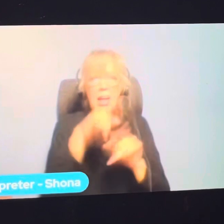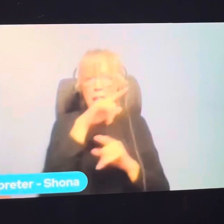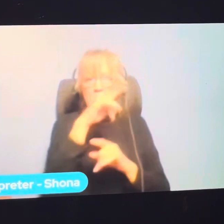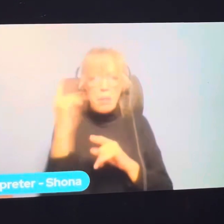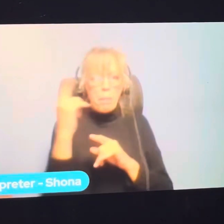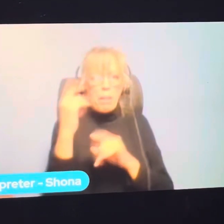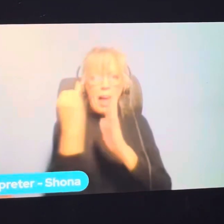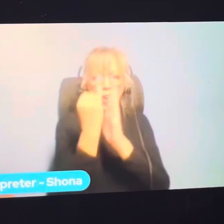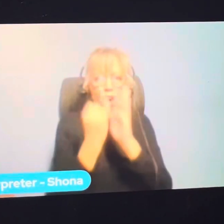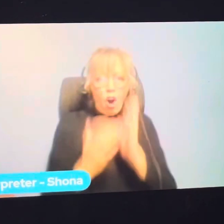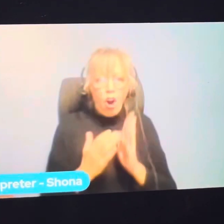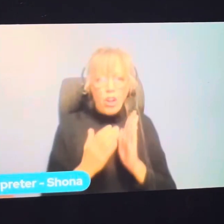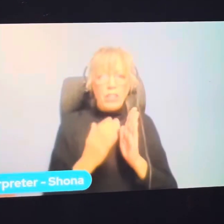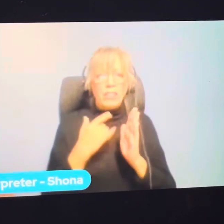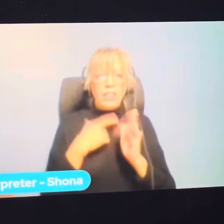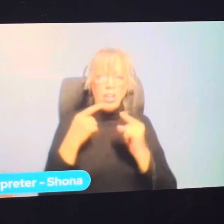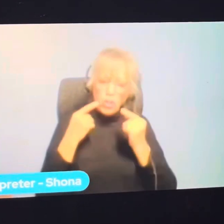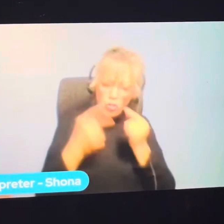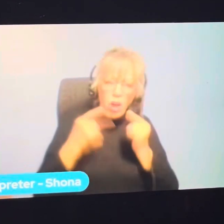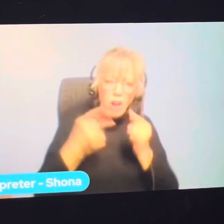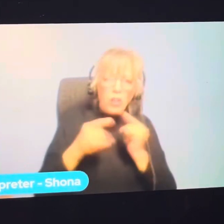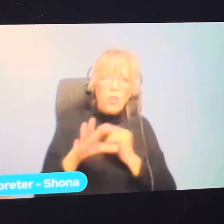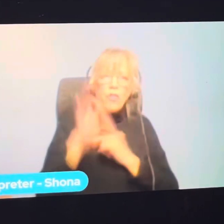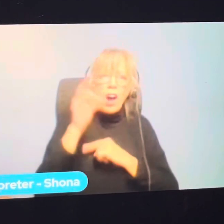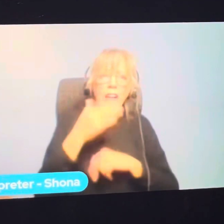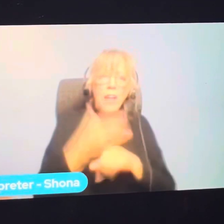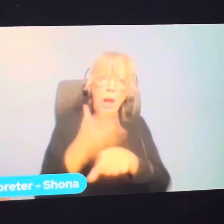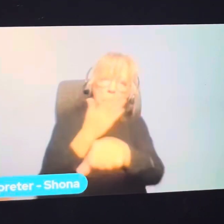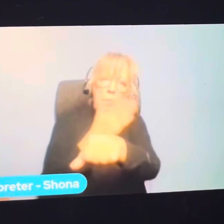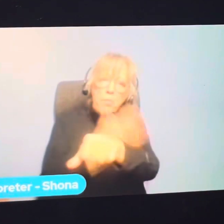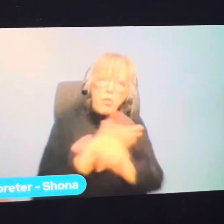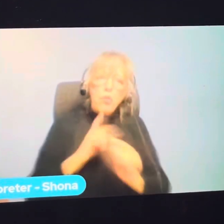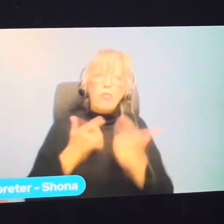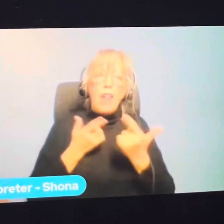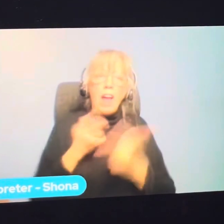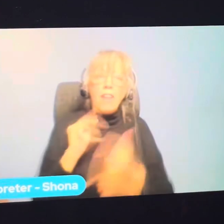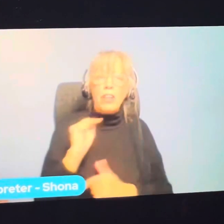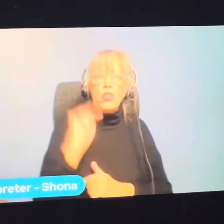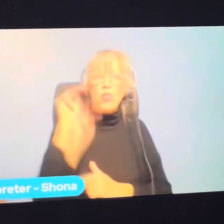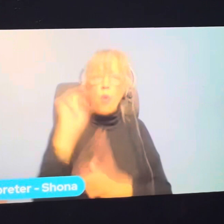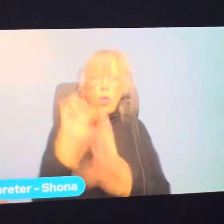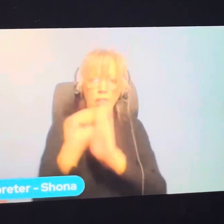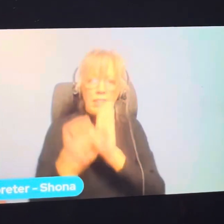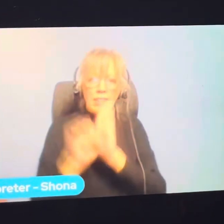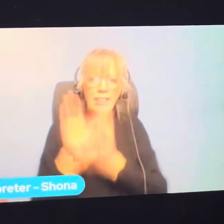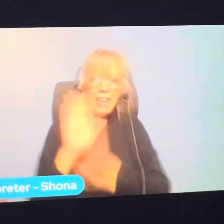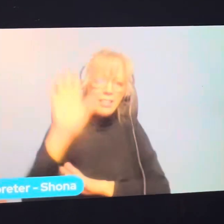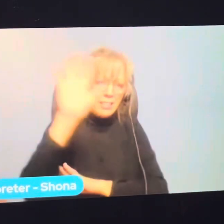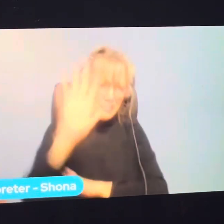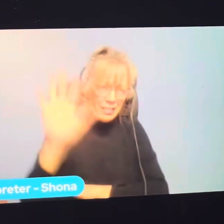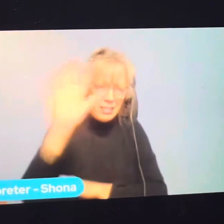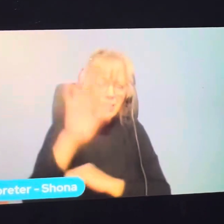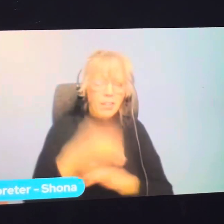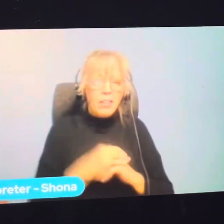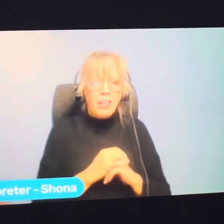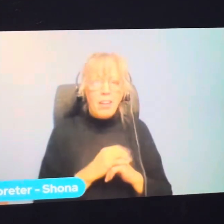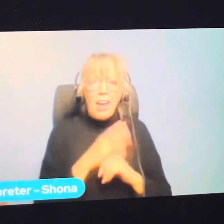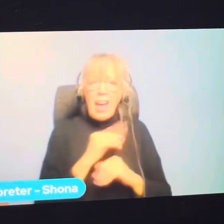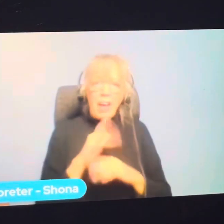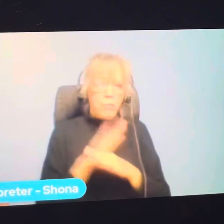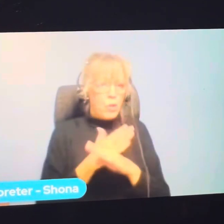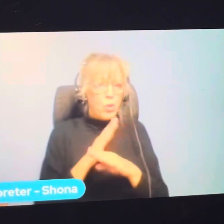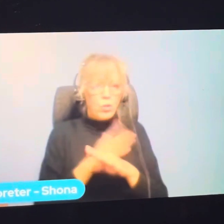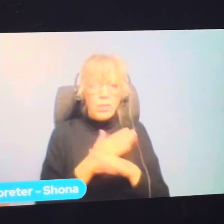North. And that struggle is still ongoing in the 21st century, and music is you know,